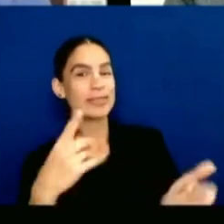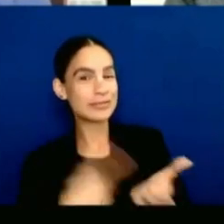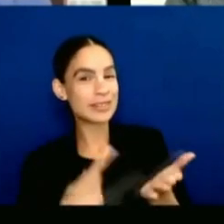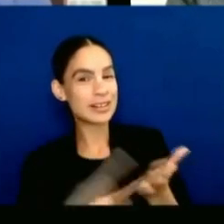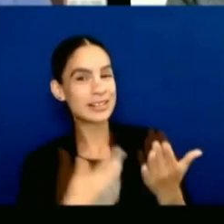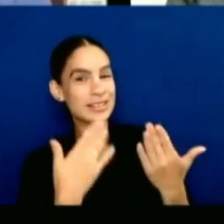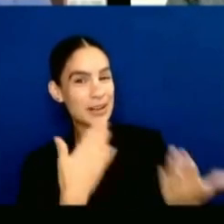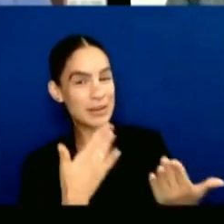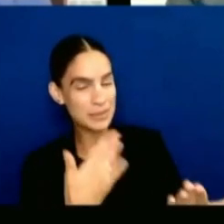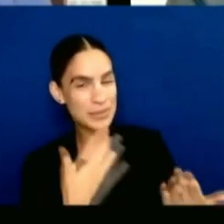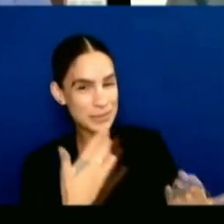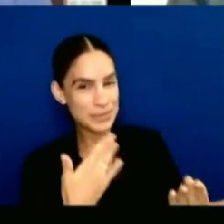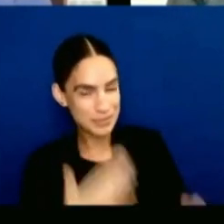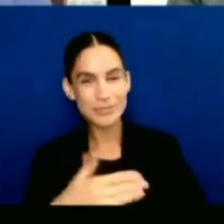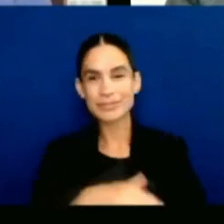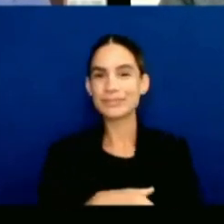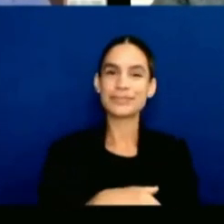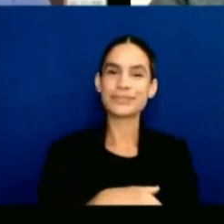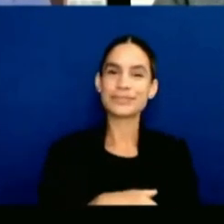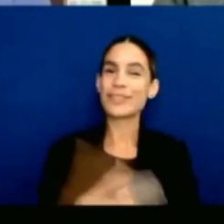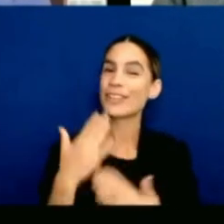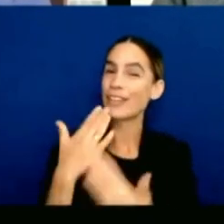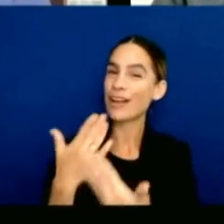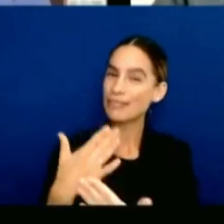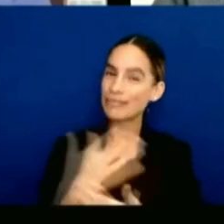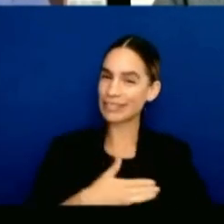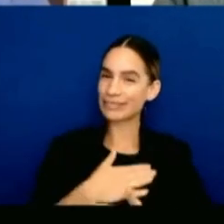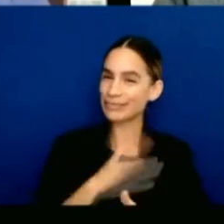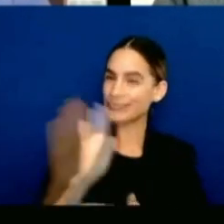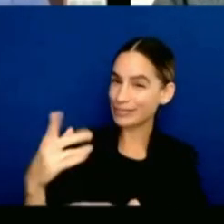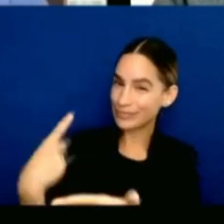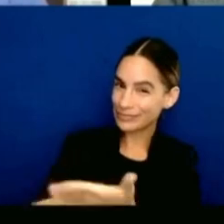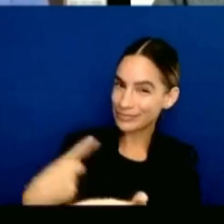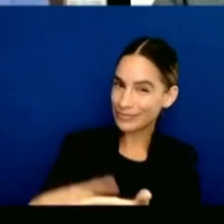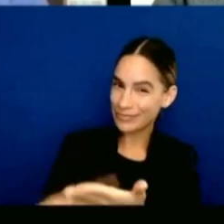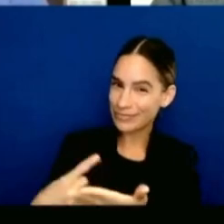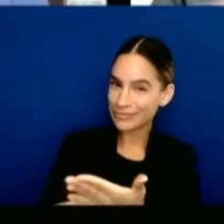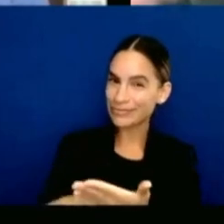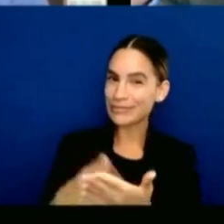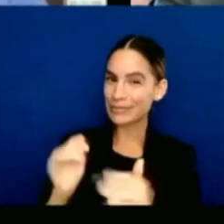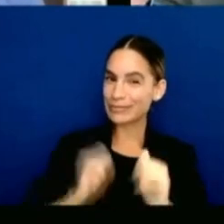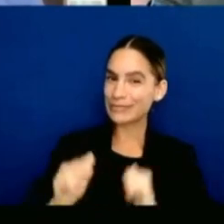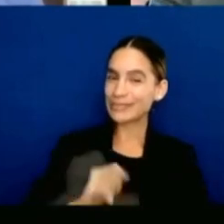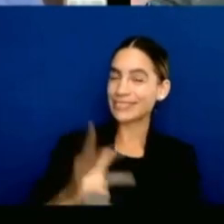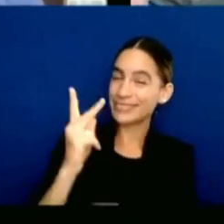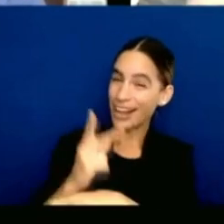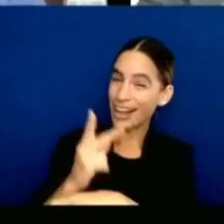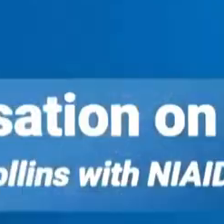Francis. I appreciate you having me here on your show. Take care. Okay. Bye, everybody.